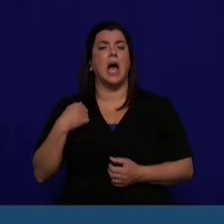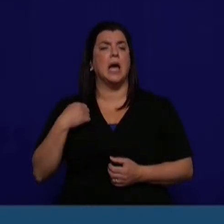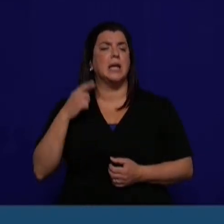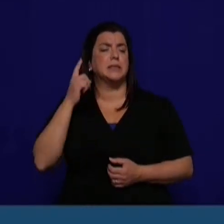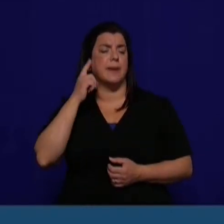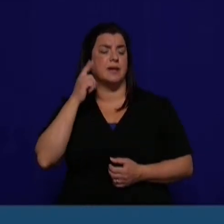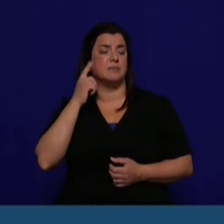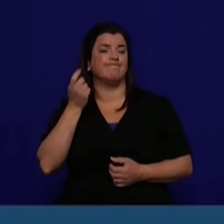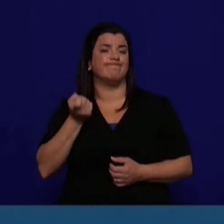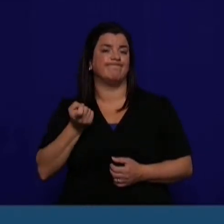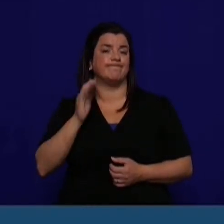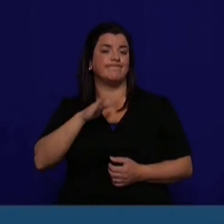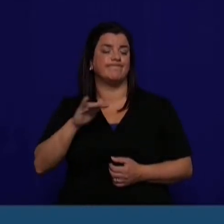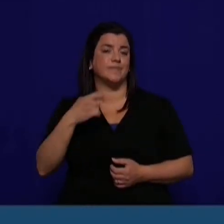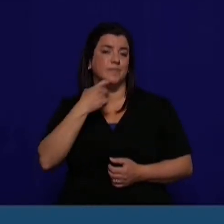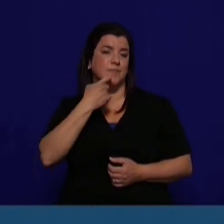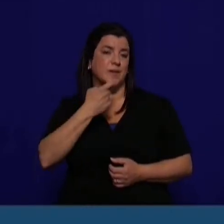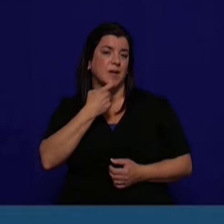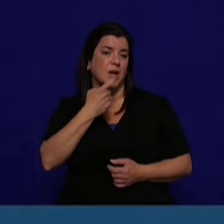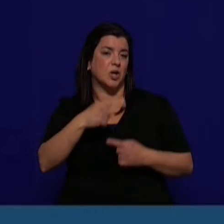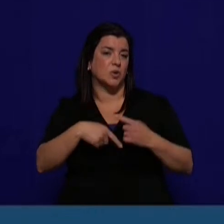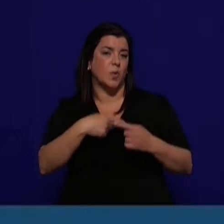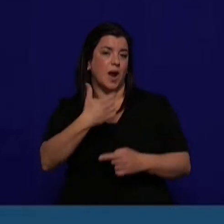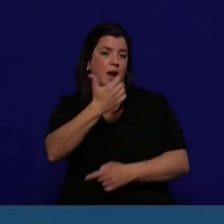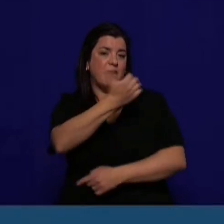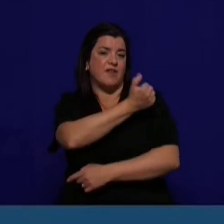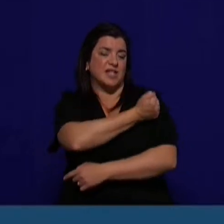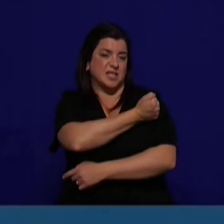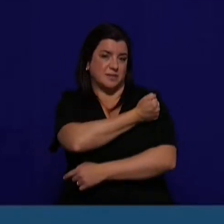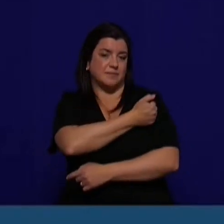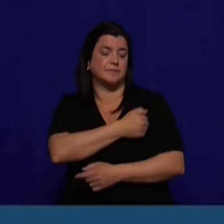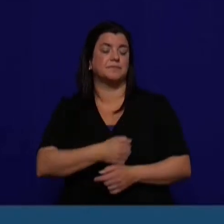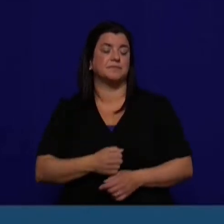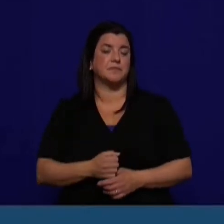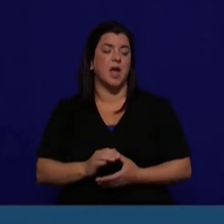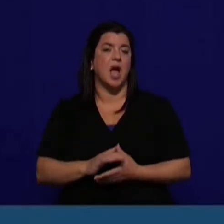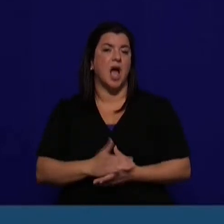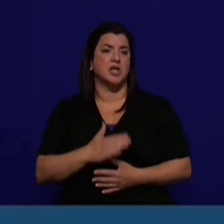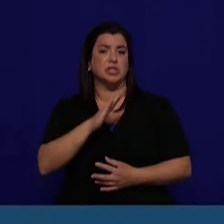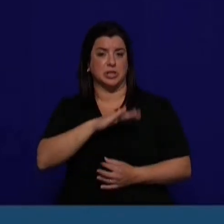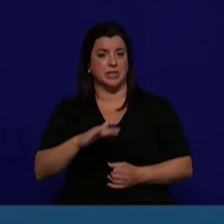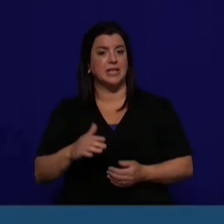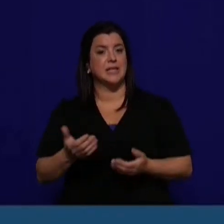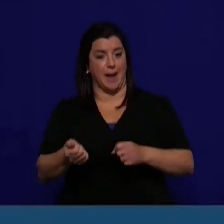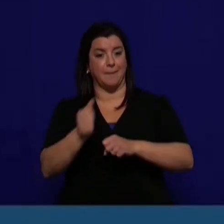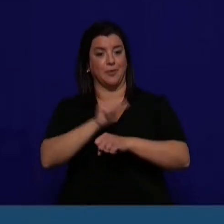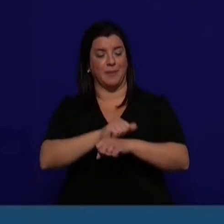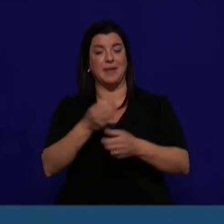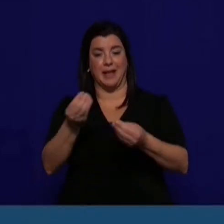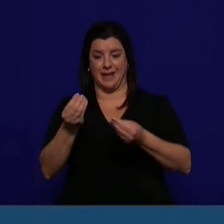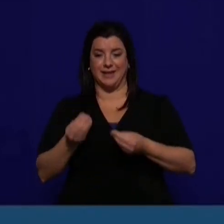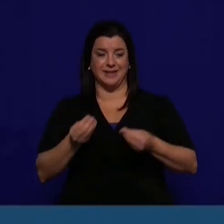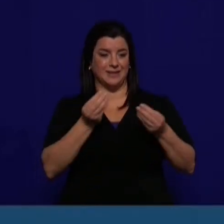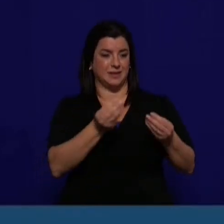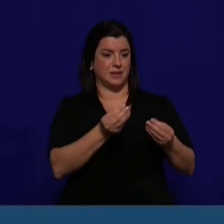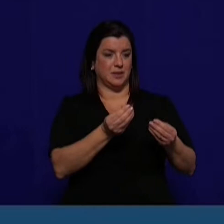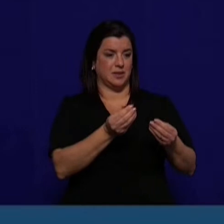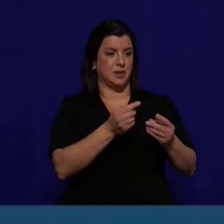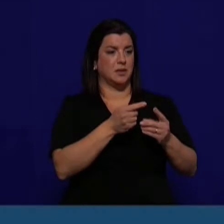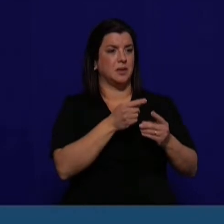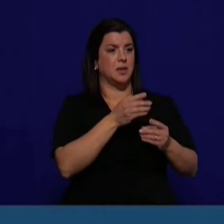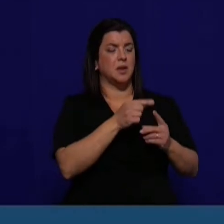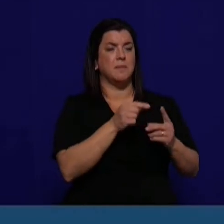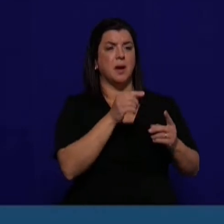ukoll numru ta' kummenti dwar il-vaċċin kif numru ta' nies marru bl-appuntament biex jieħdu l-vaċċin u iżda bagħtuhom lura d-dar fosthom